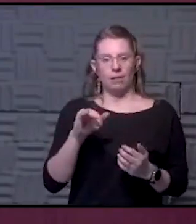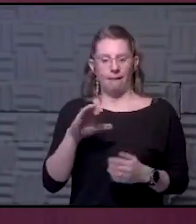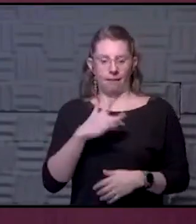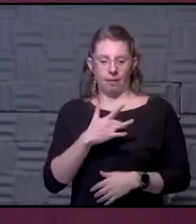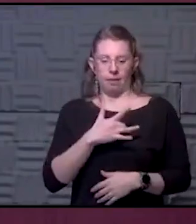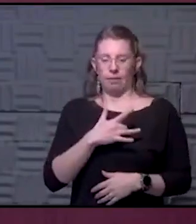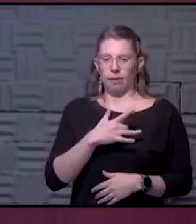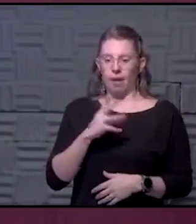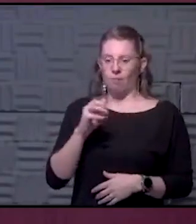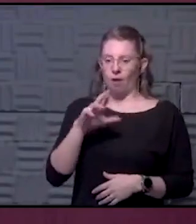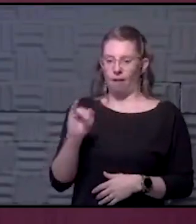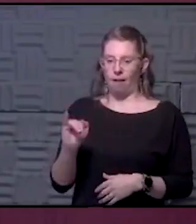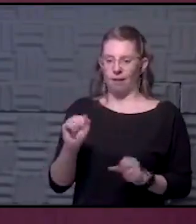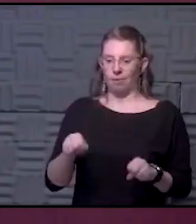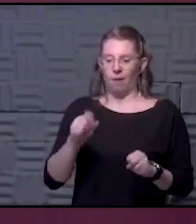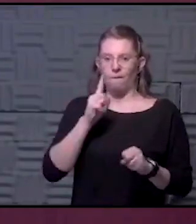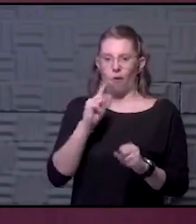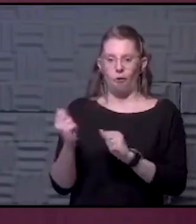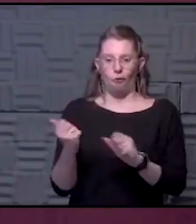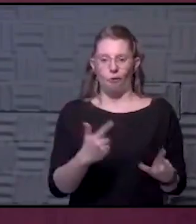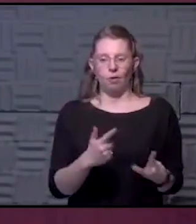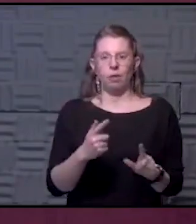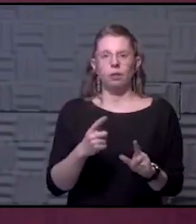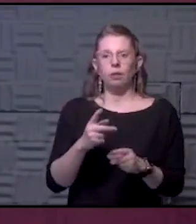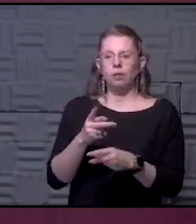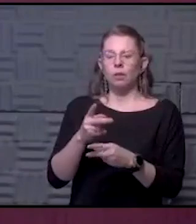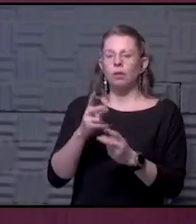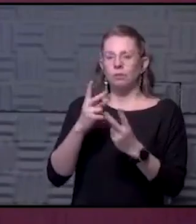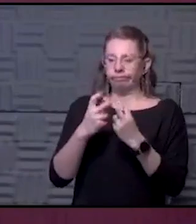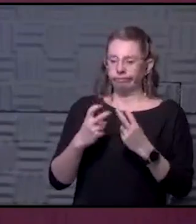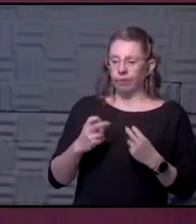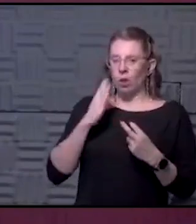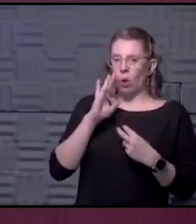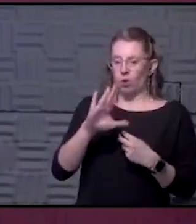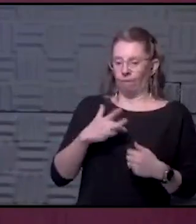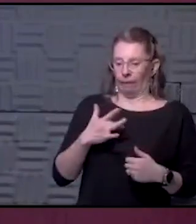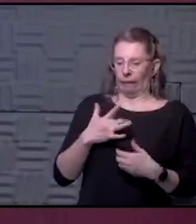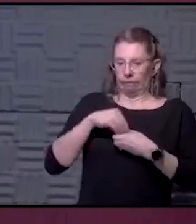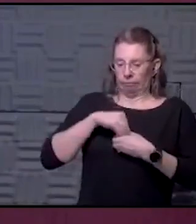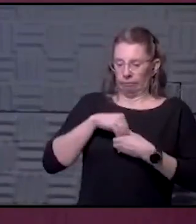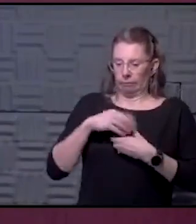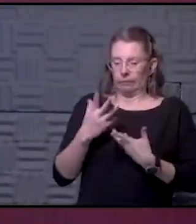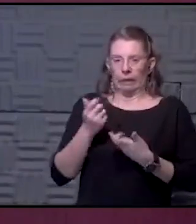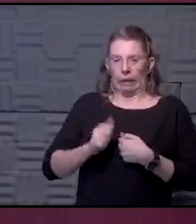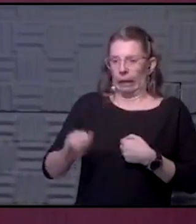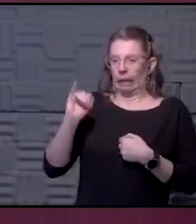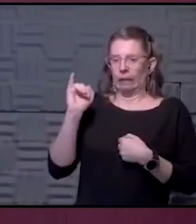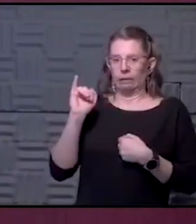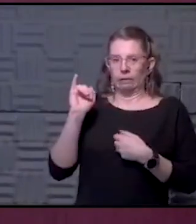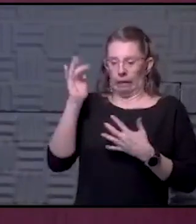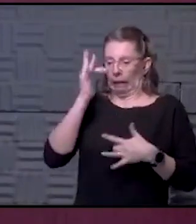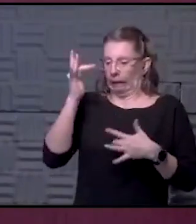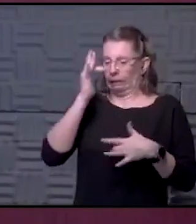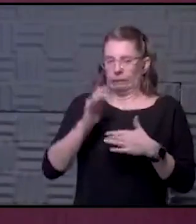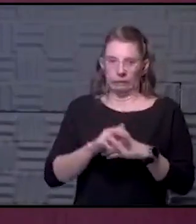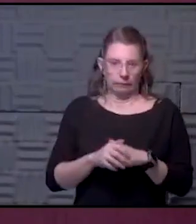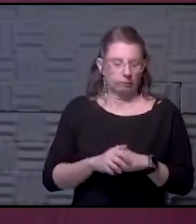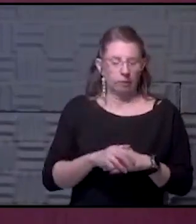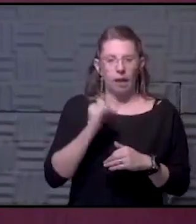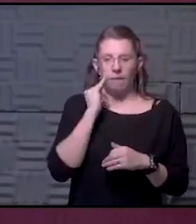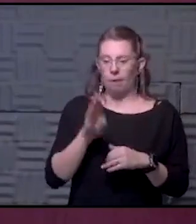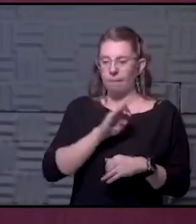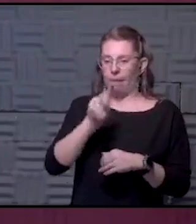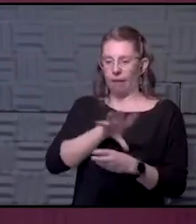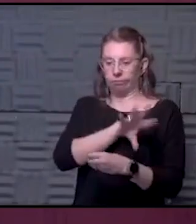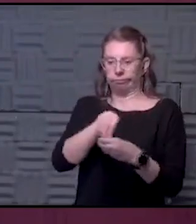for everybody. So watch how you're feeling. And that's true of any virus, honestly, any illness, literally. If you are coming back to